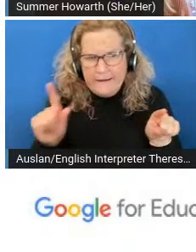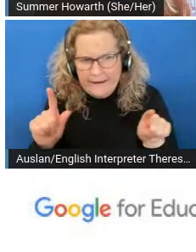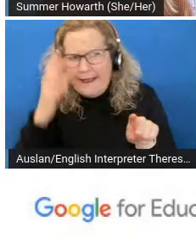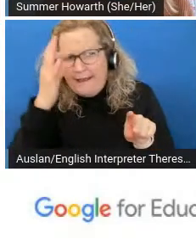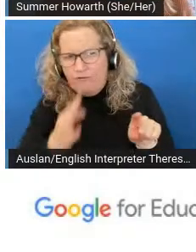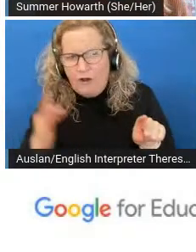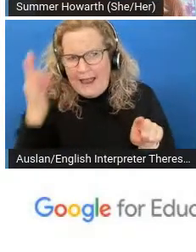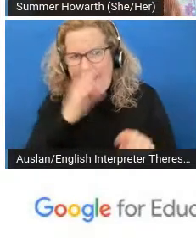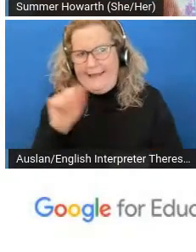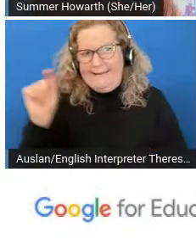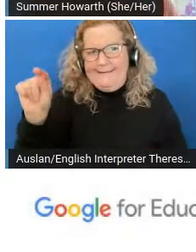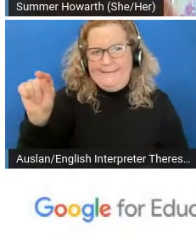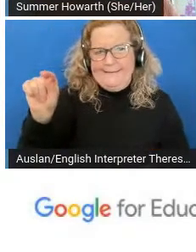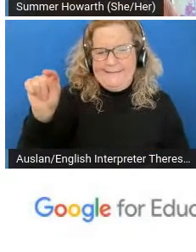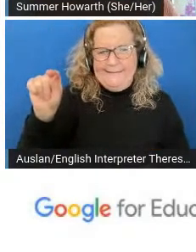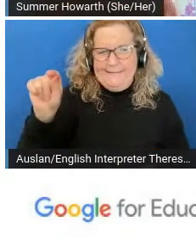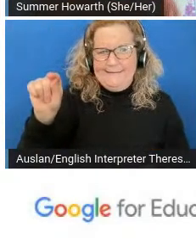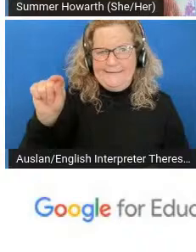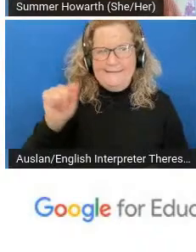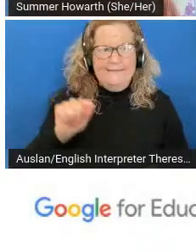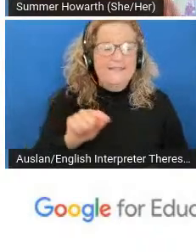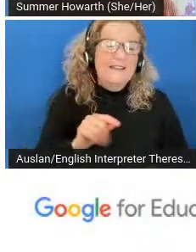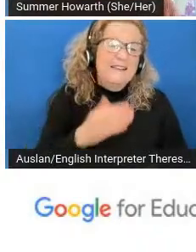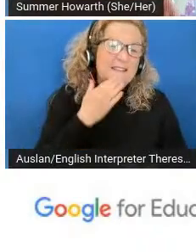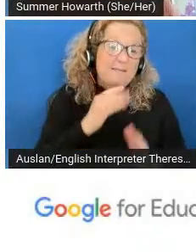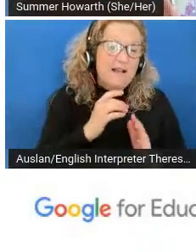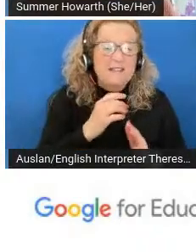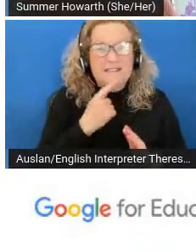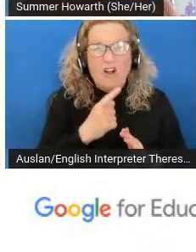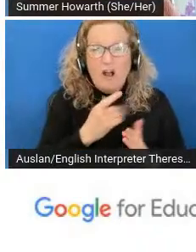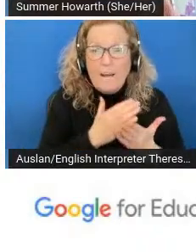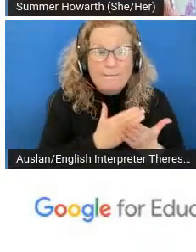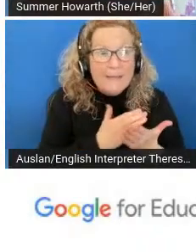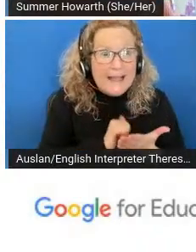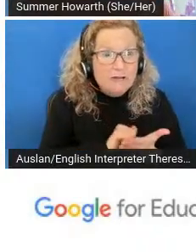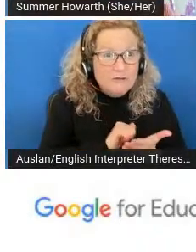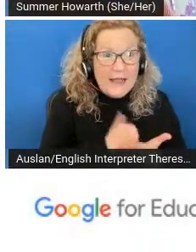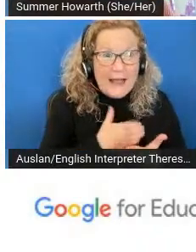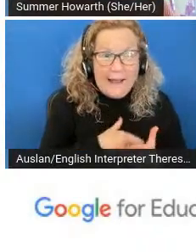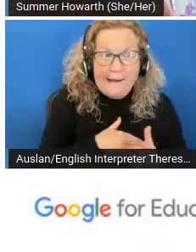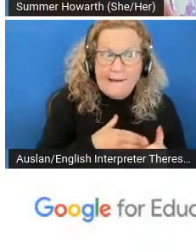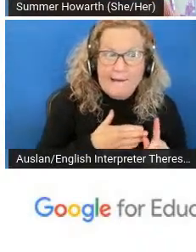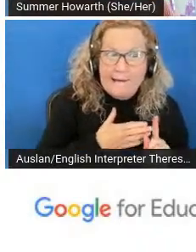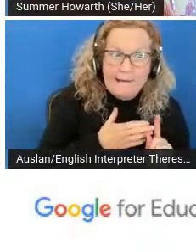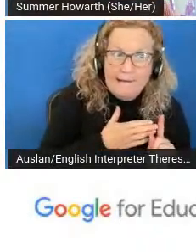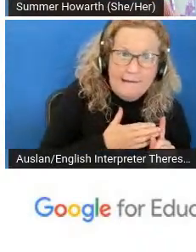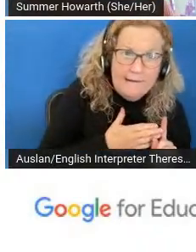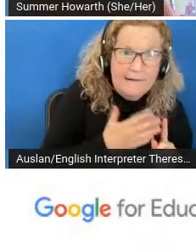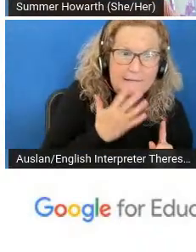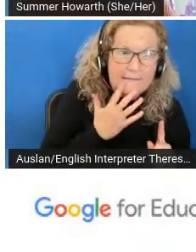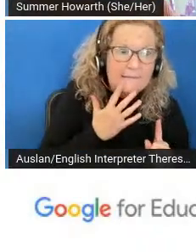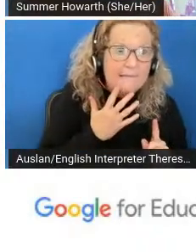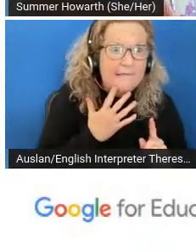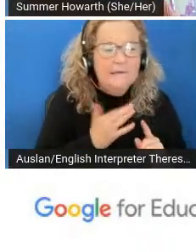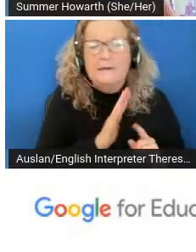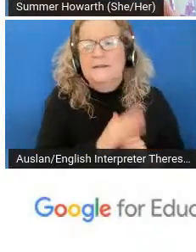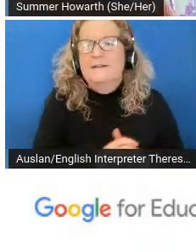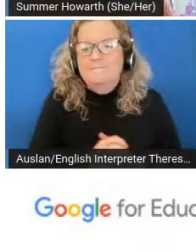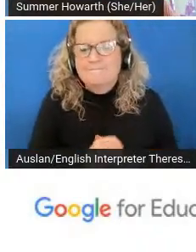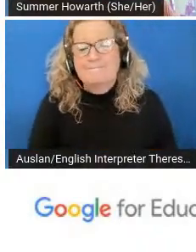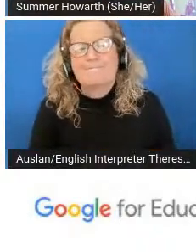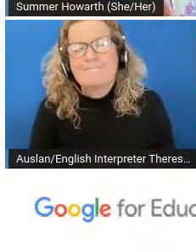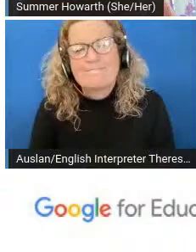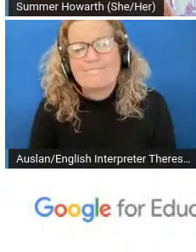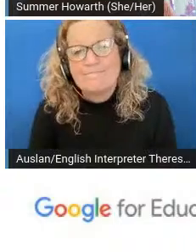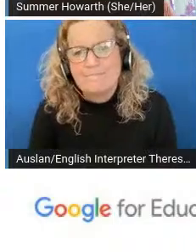Tullamarine sounds pretty good to me. Would be pretty good as well, I guess. Yeah. So as we fly into to Paris to see the Eiffel Tower,